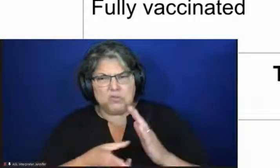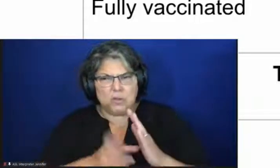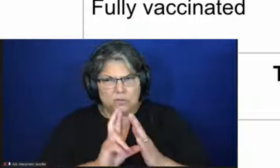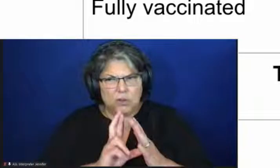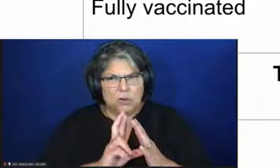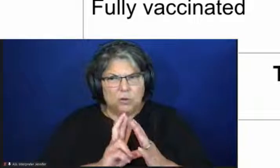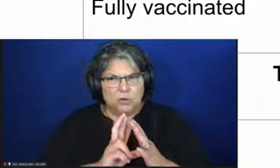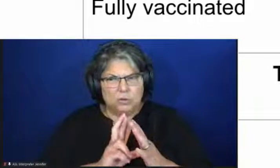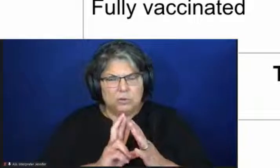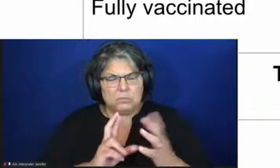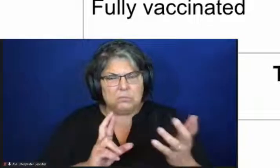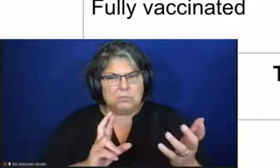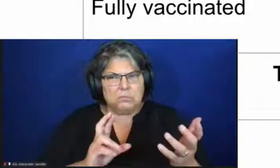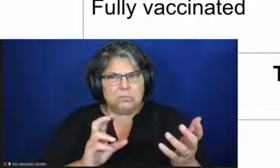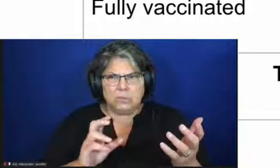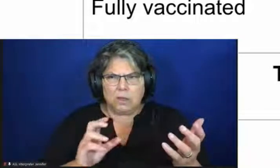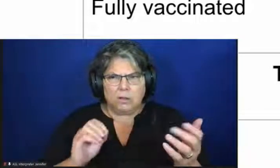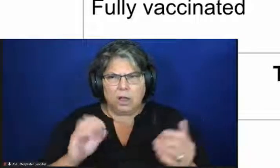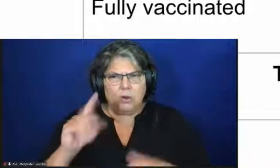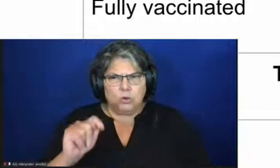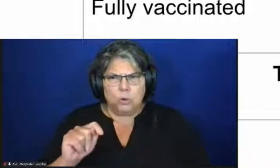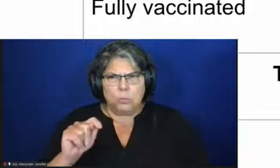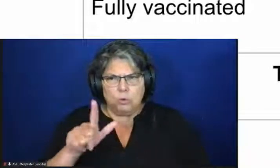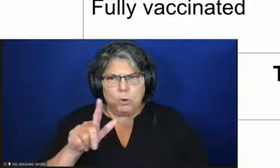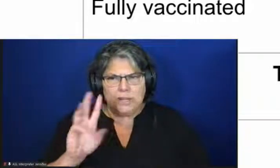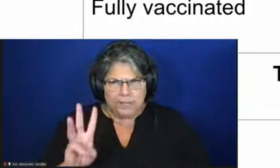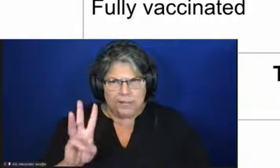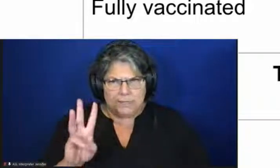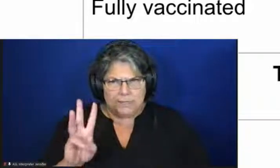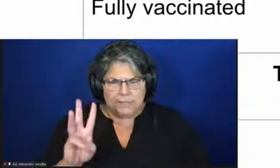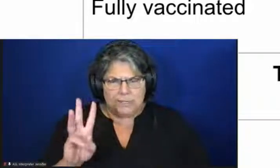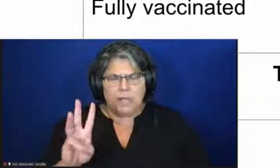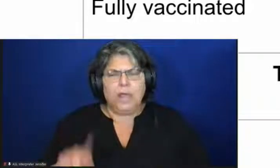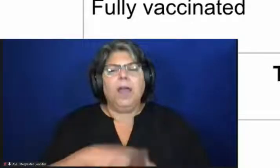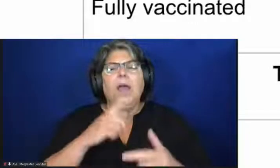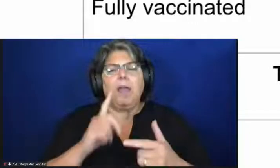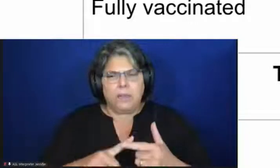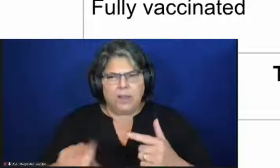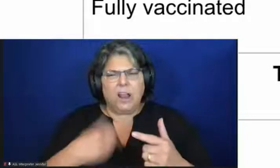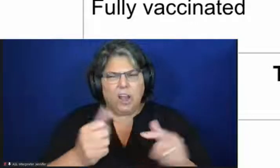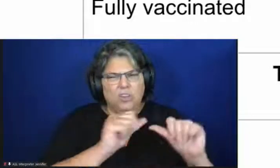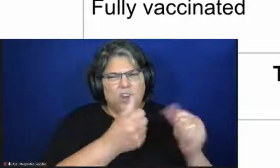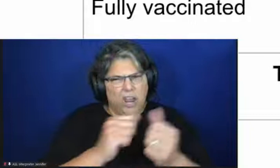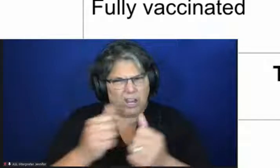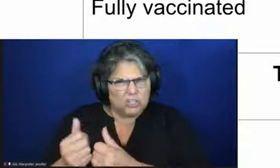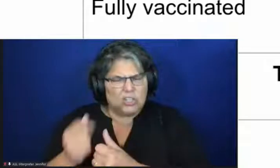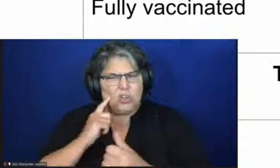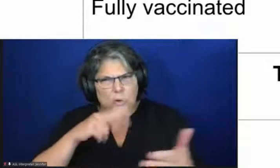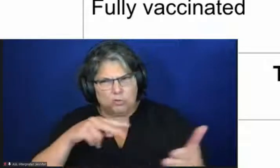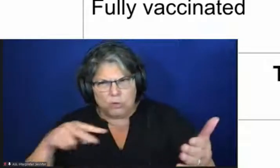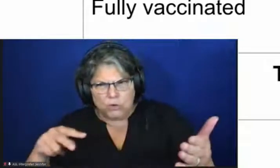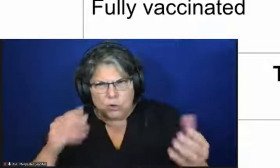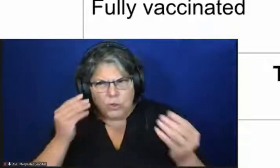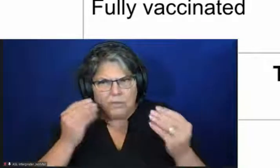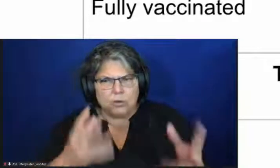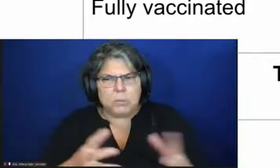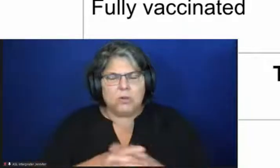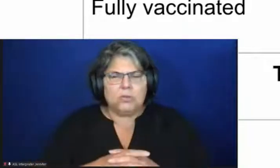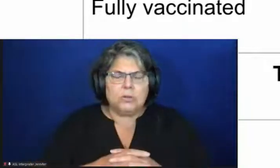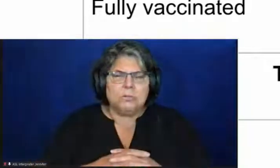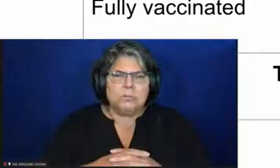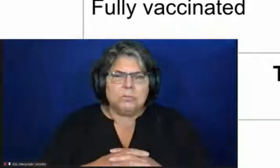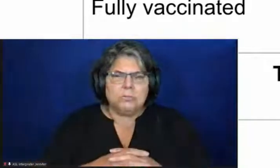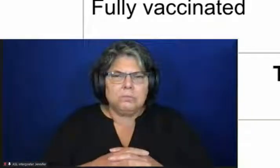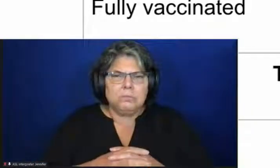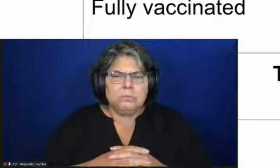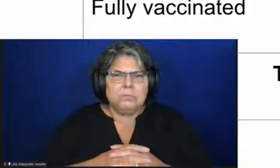FERPAC on October 26th, and then followed by the other agencies. This has been